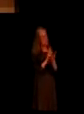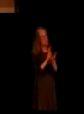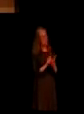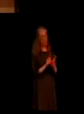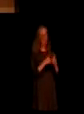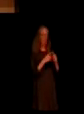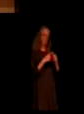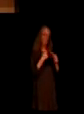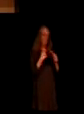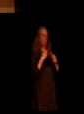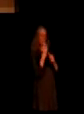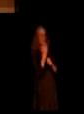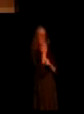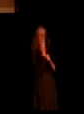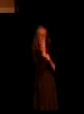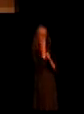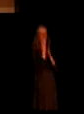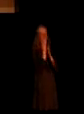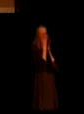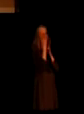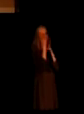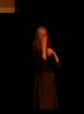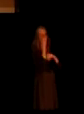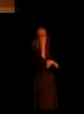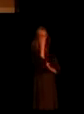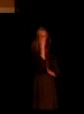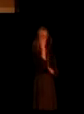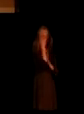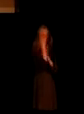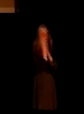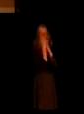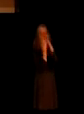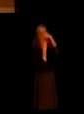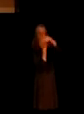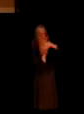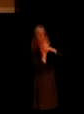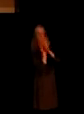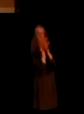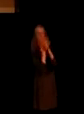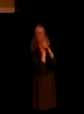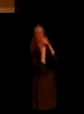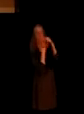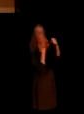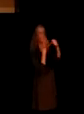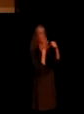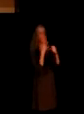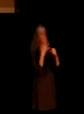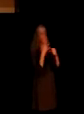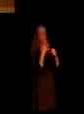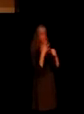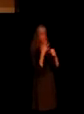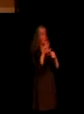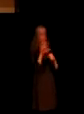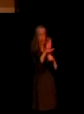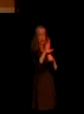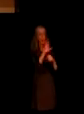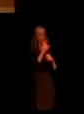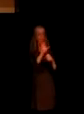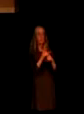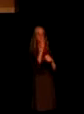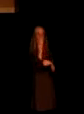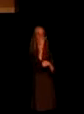of water going through a tree. We could put your Christmas tree in this model and see how it does